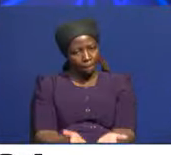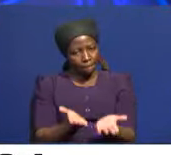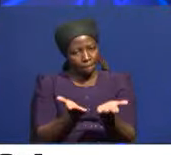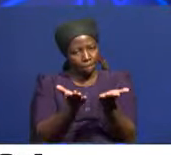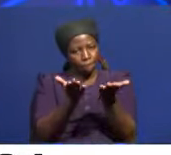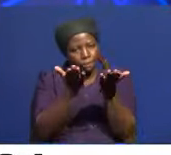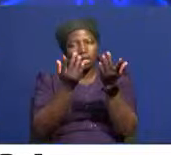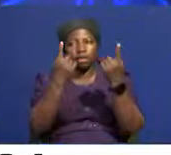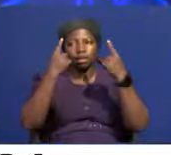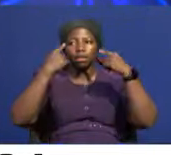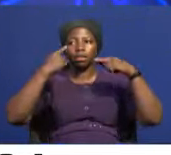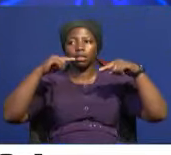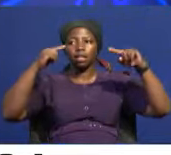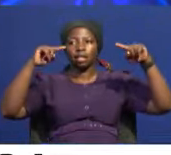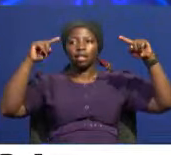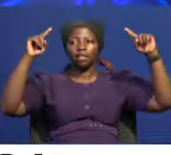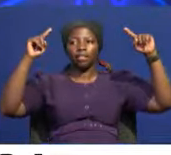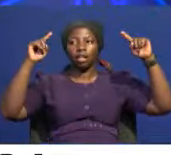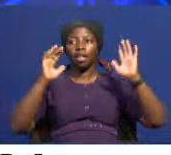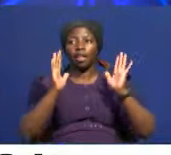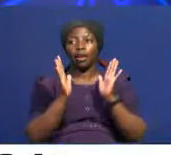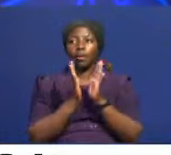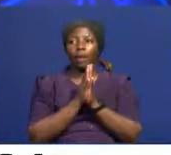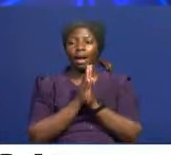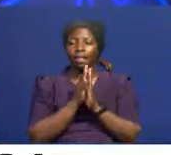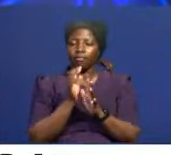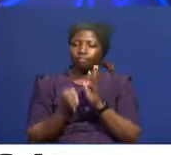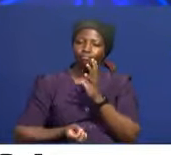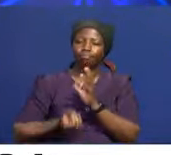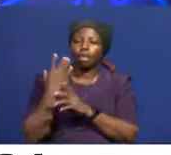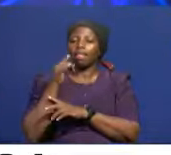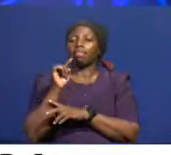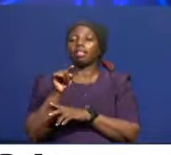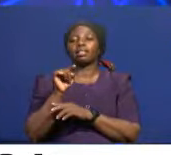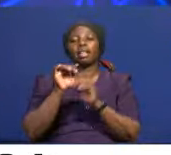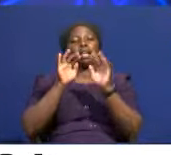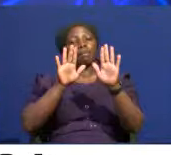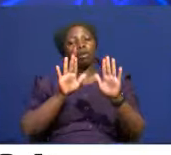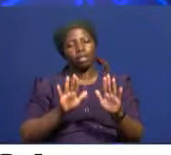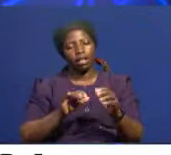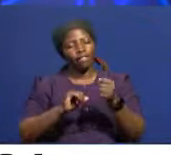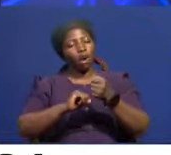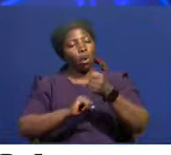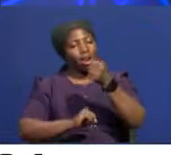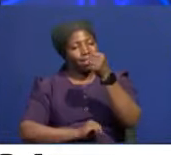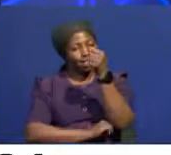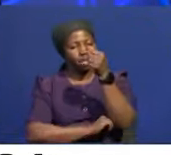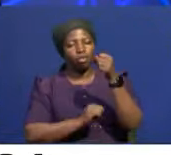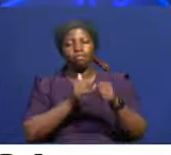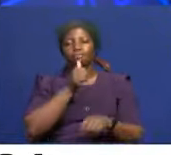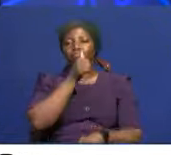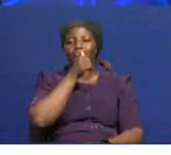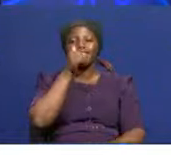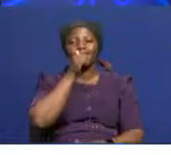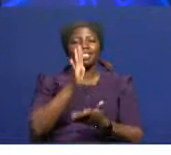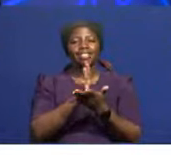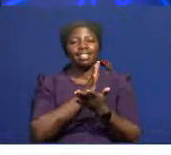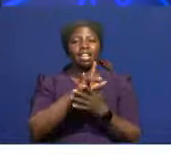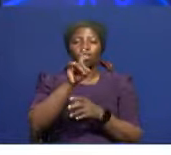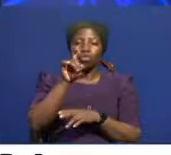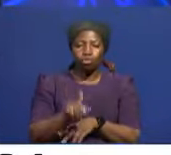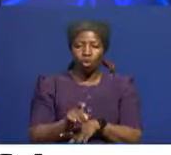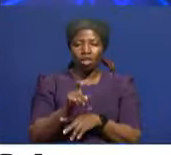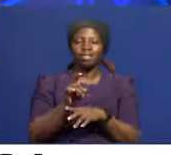successfully. With the establishment of these essential foundations, the private sector should